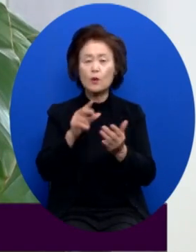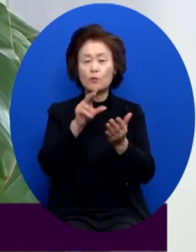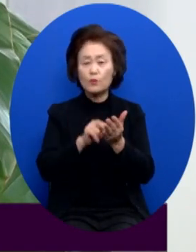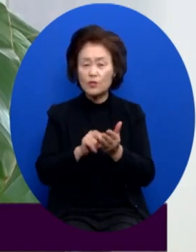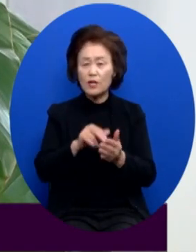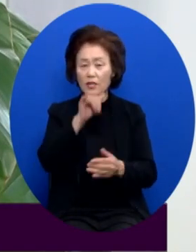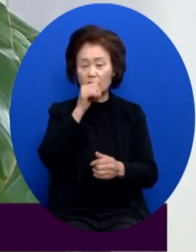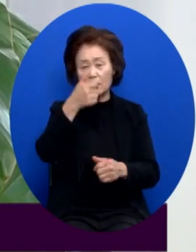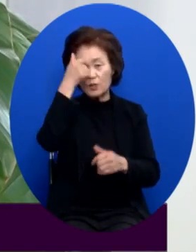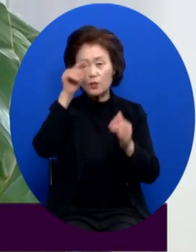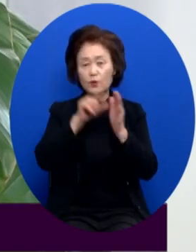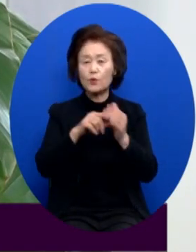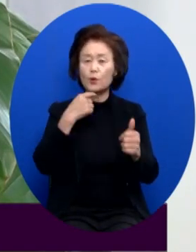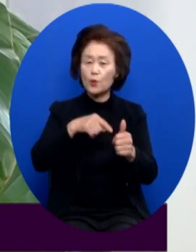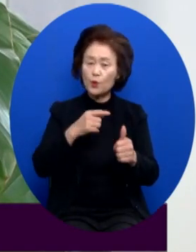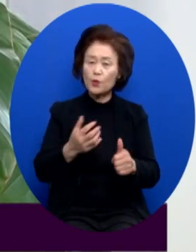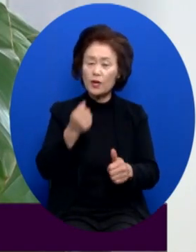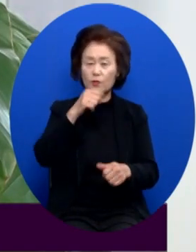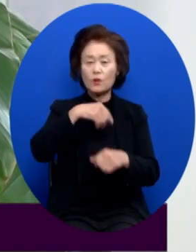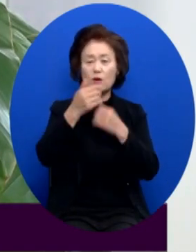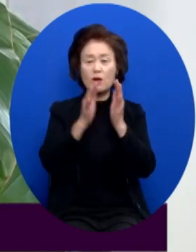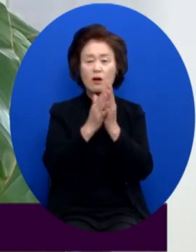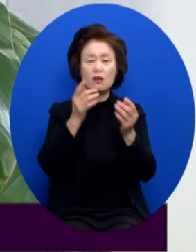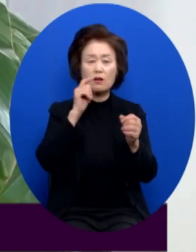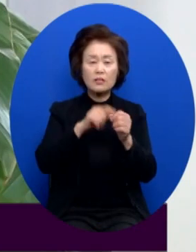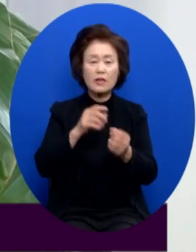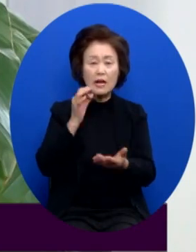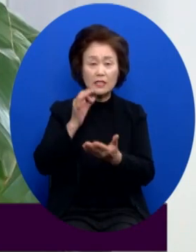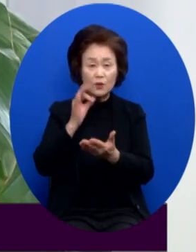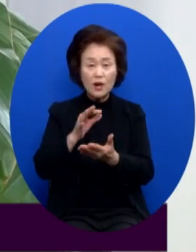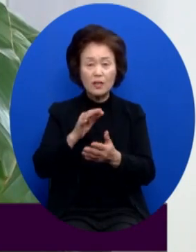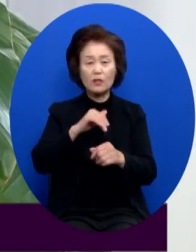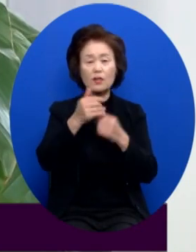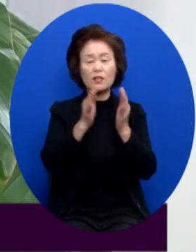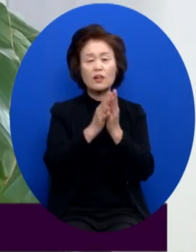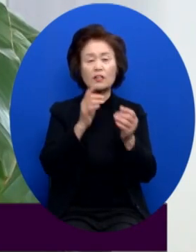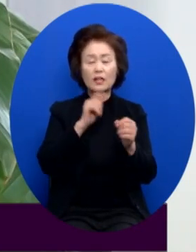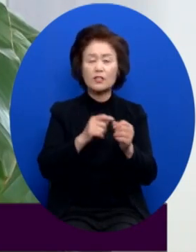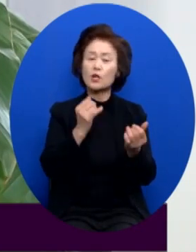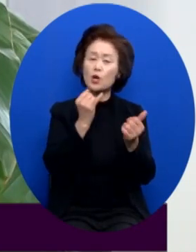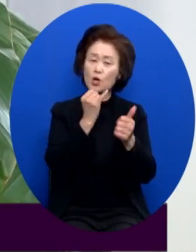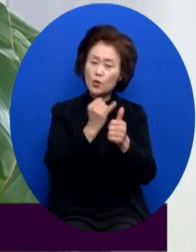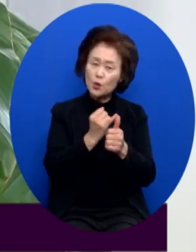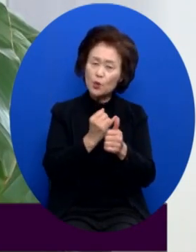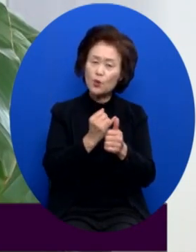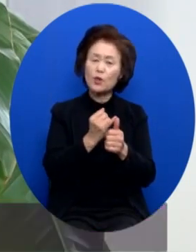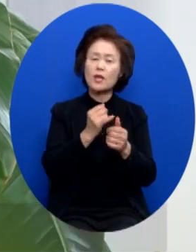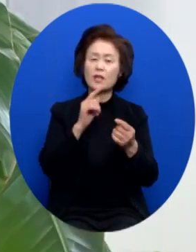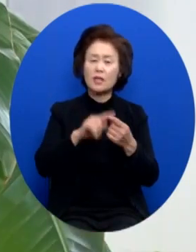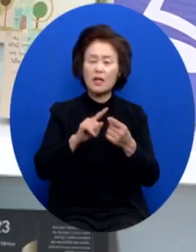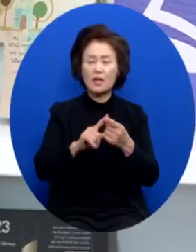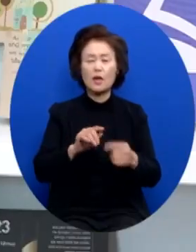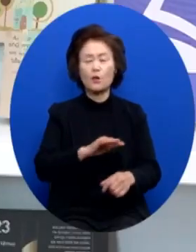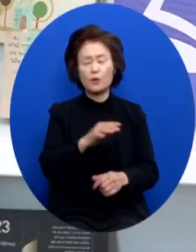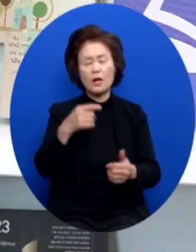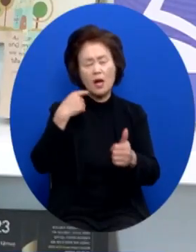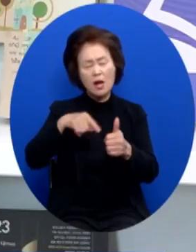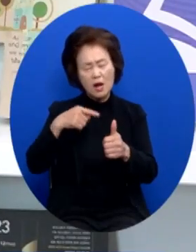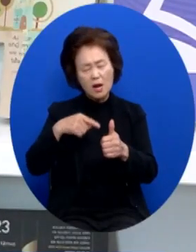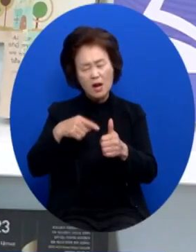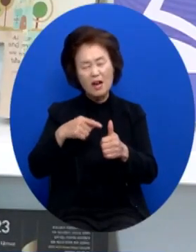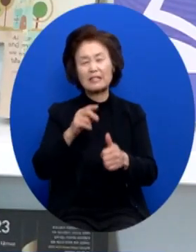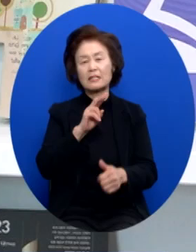the schools are continuing to stand strong for biblical marriage and for gender as the Bible describes it.